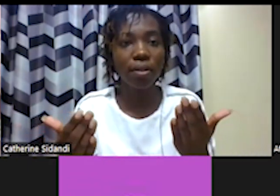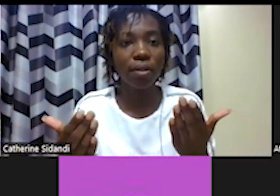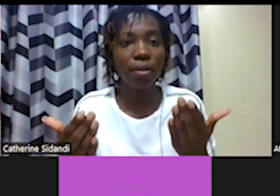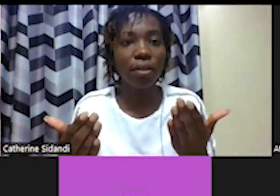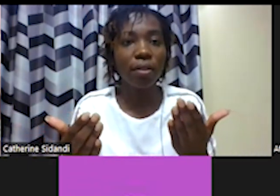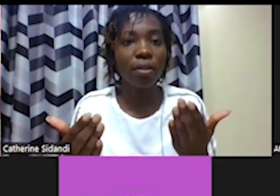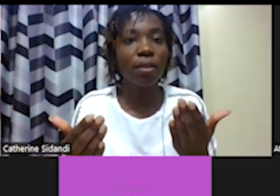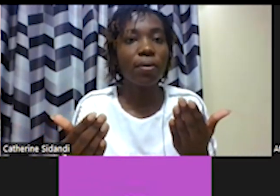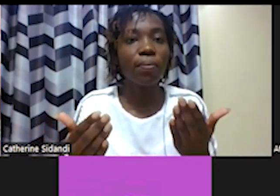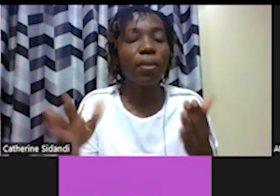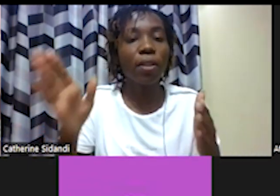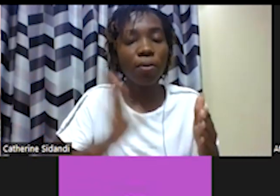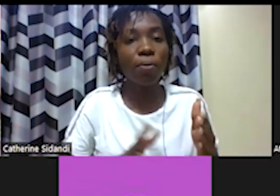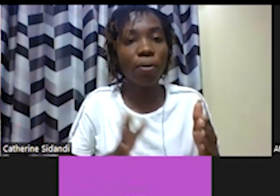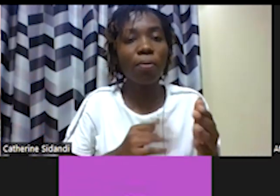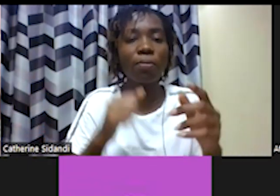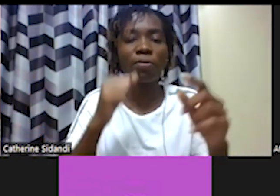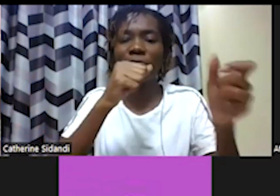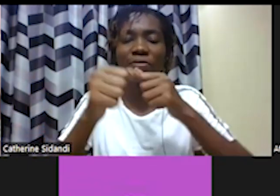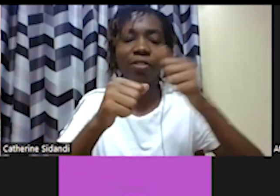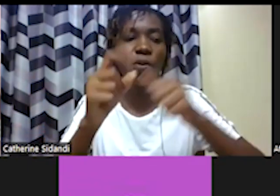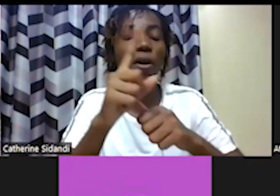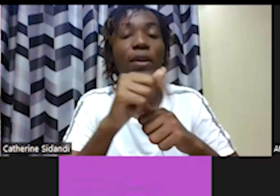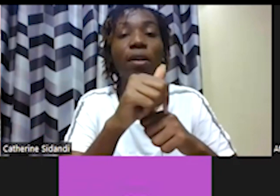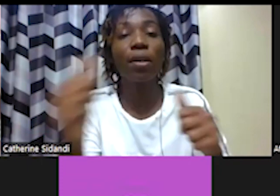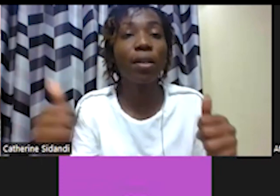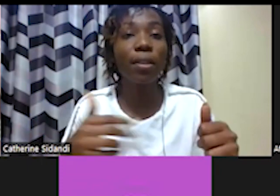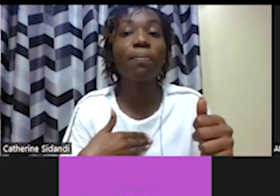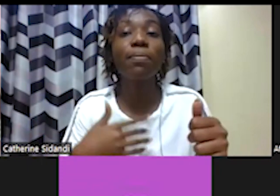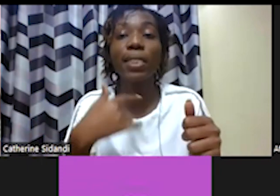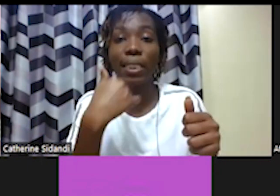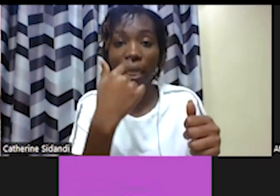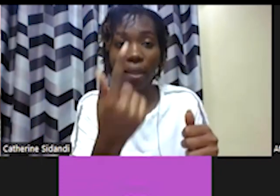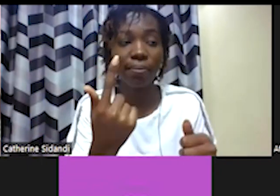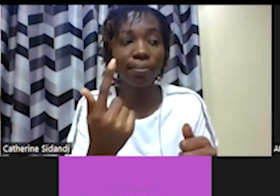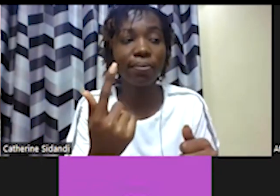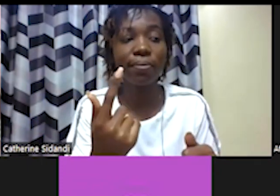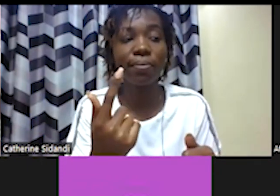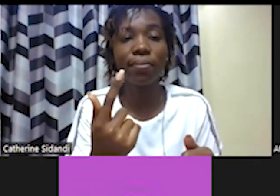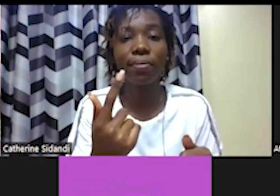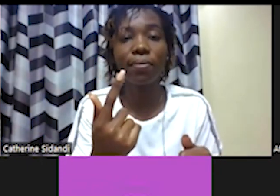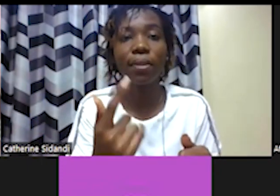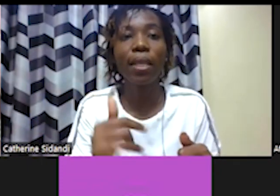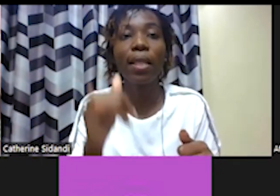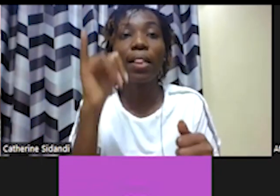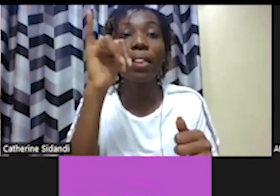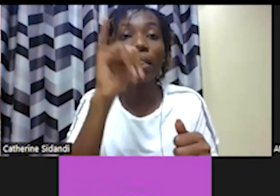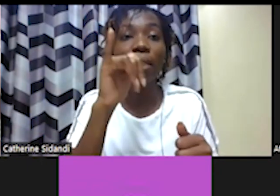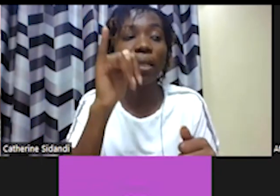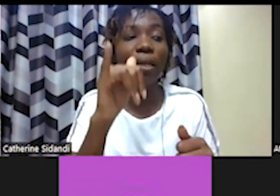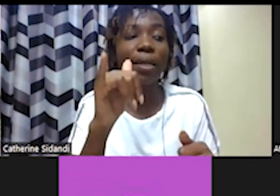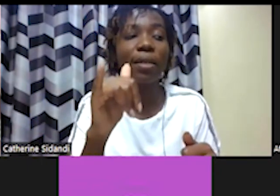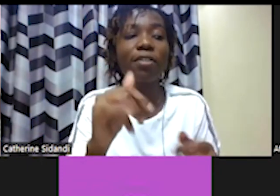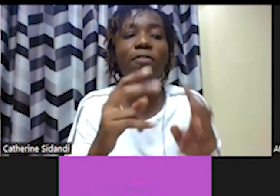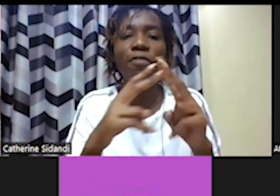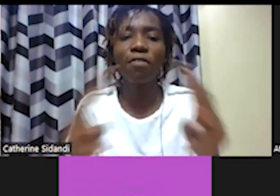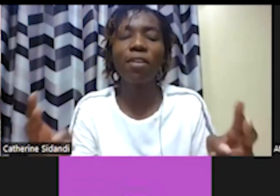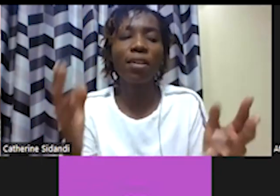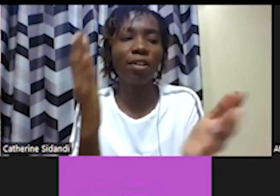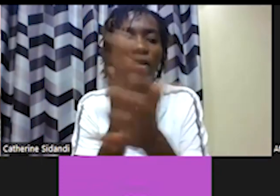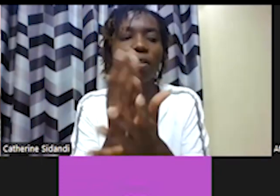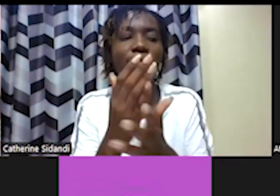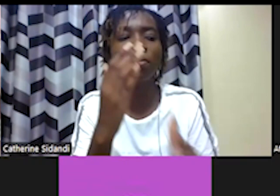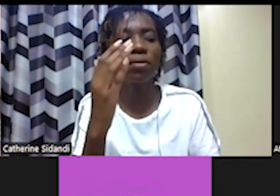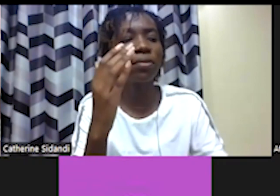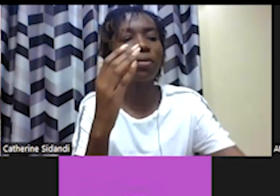fighting each other. I'm telling you, this one, it is real.